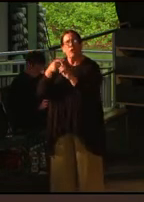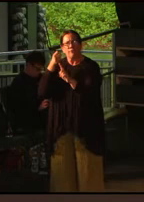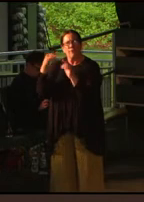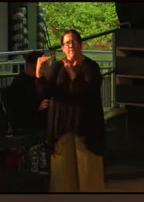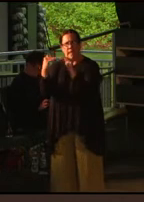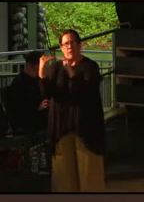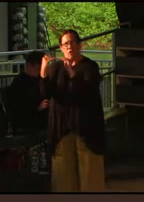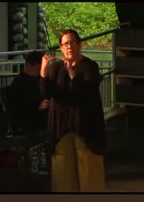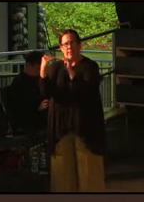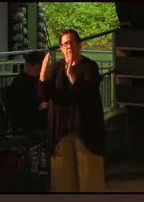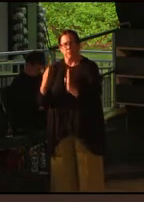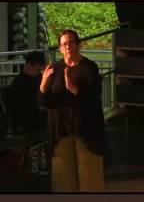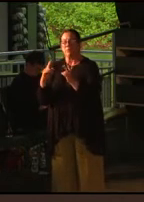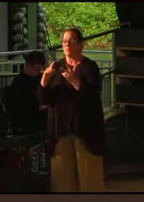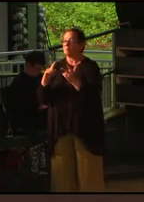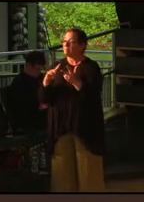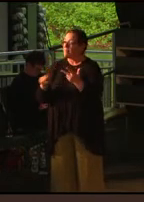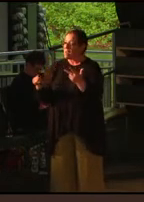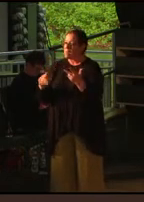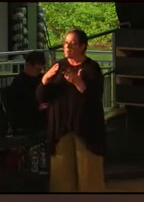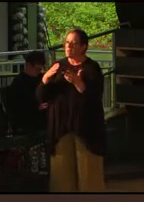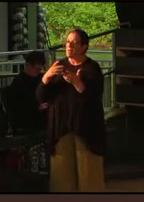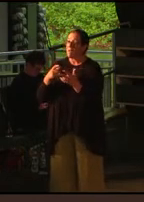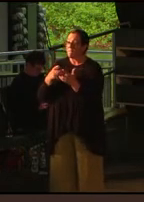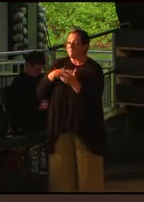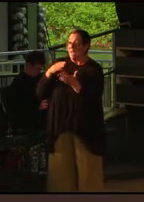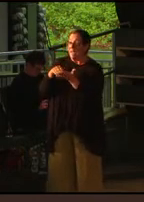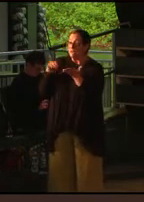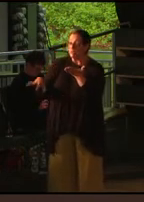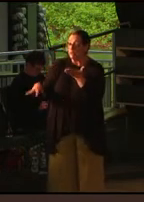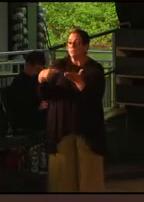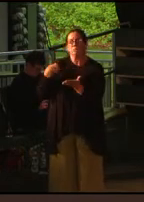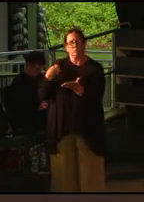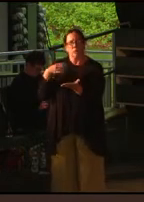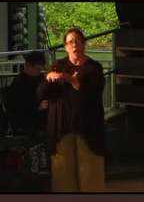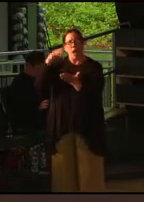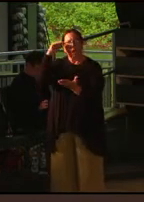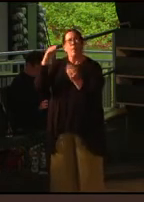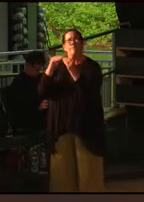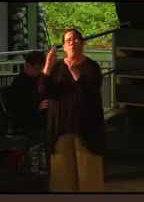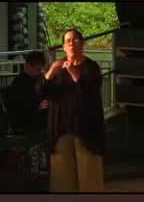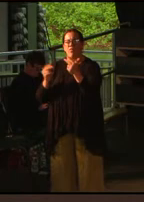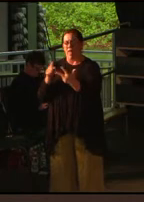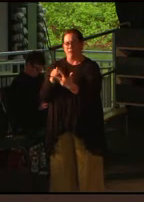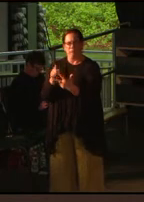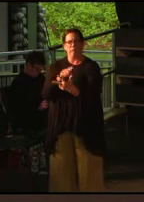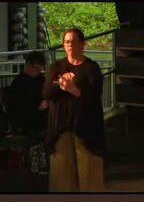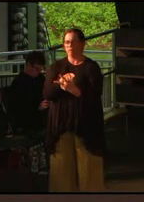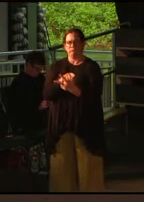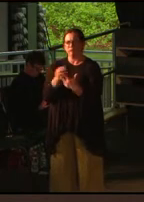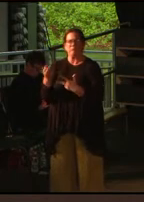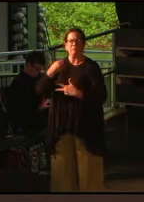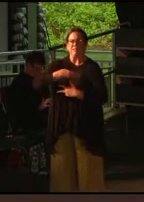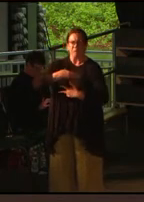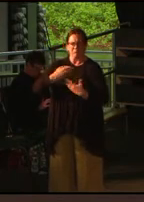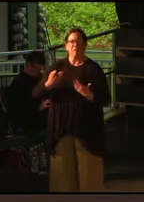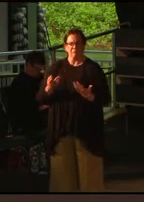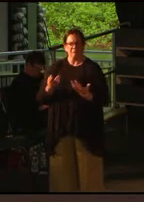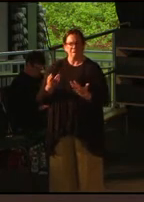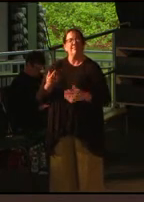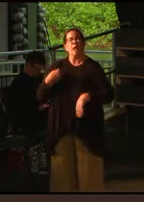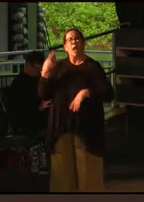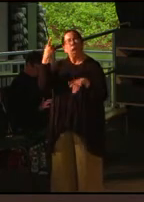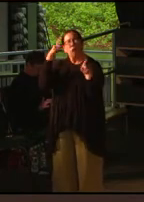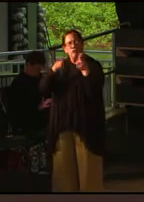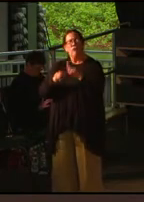my students, I have learned more than from anyone else." I agree. We,